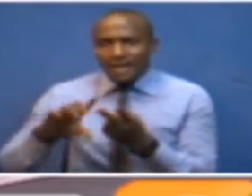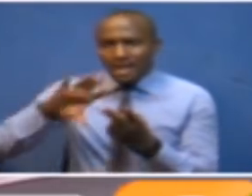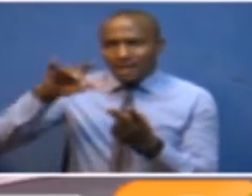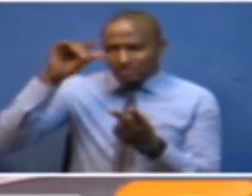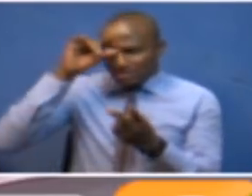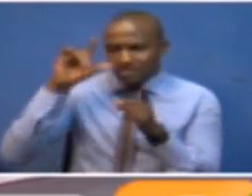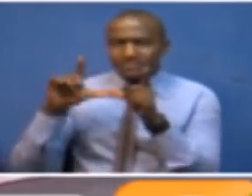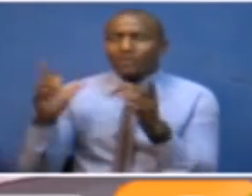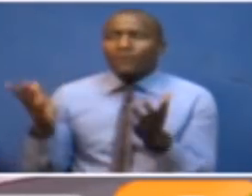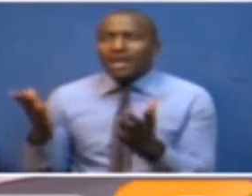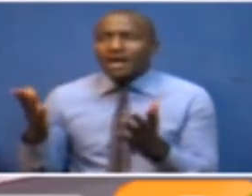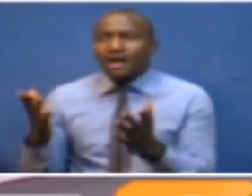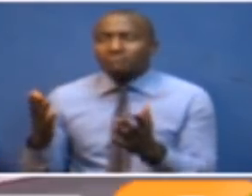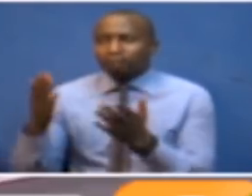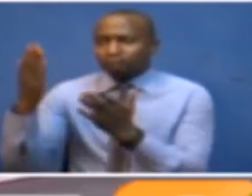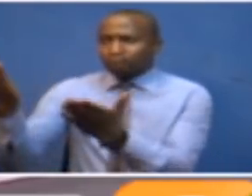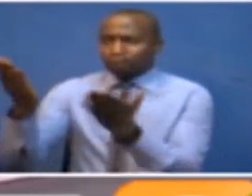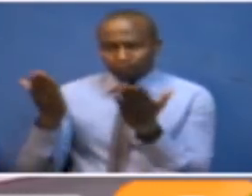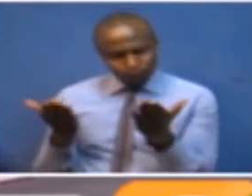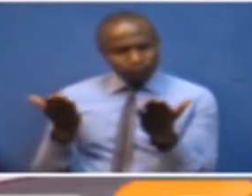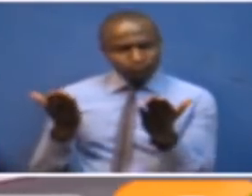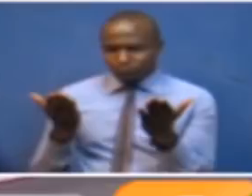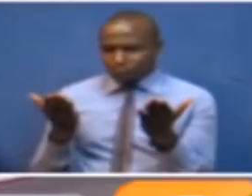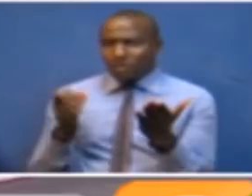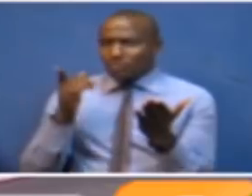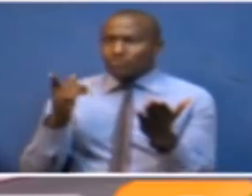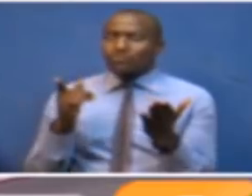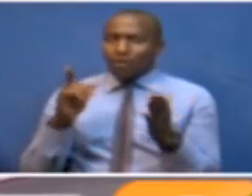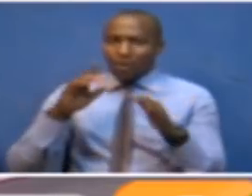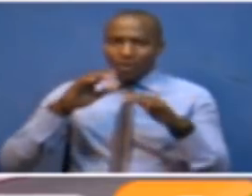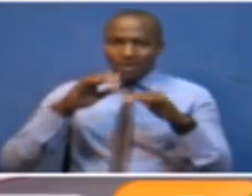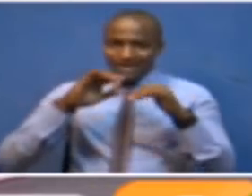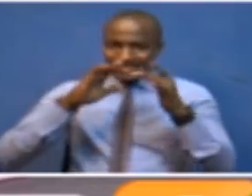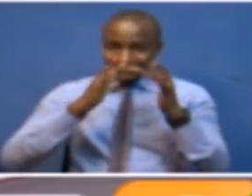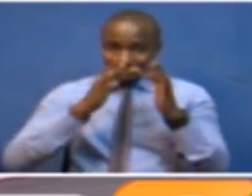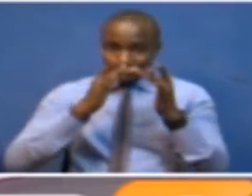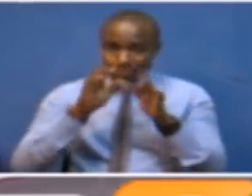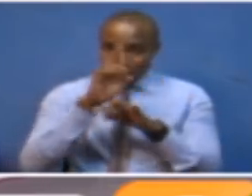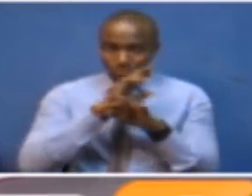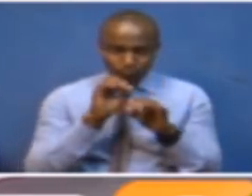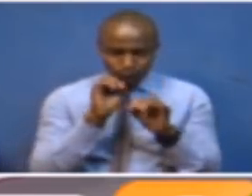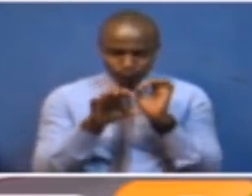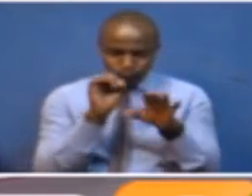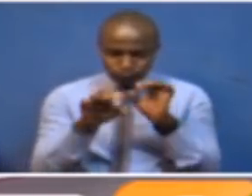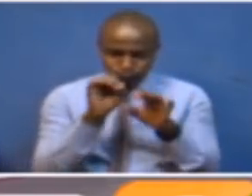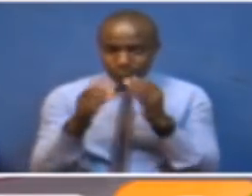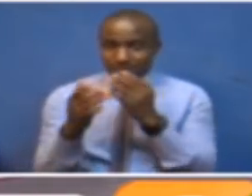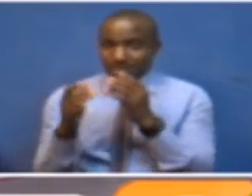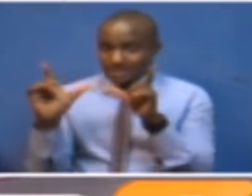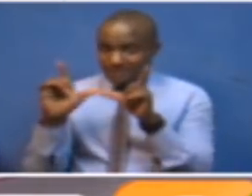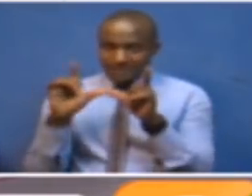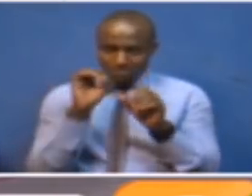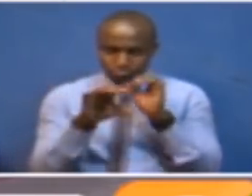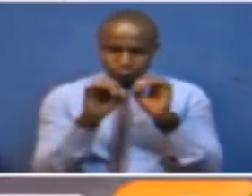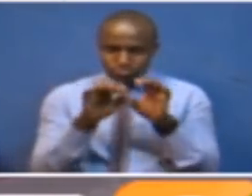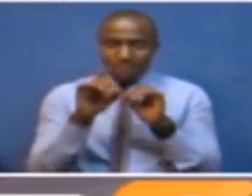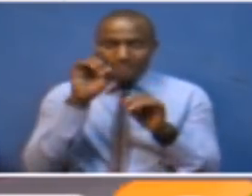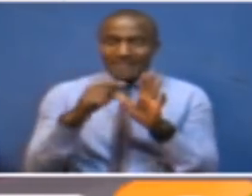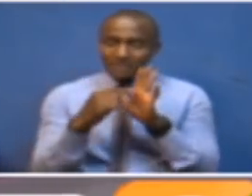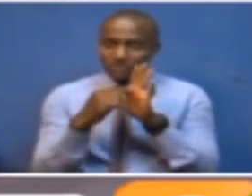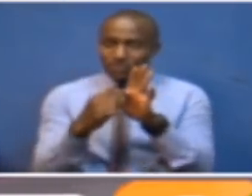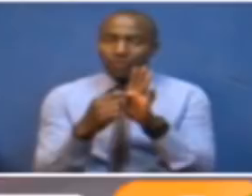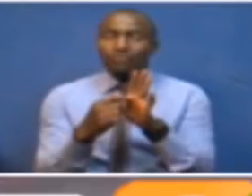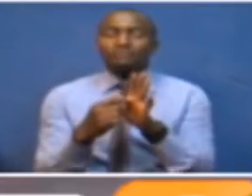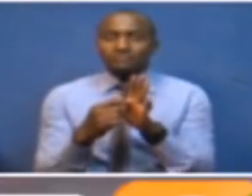government. The process happens online, so you will upload all of those certifications online. By the way, you have to indicate all